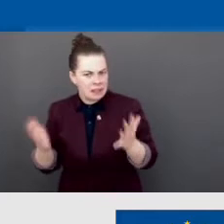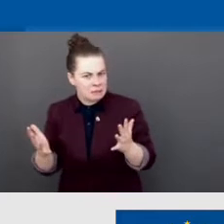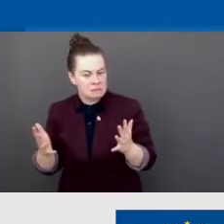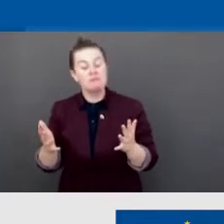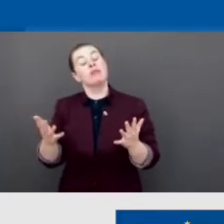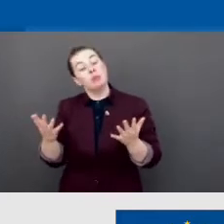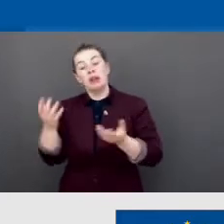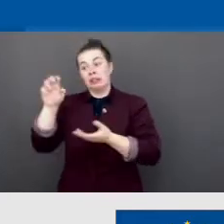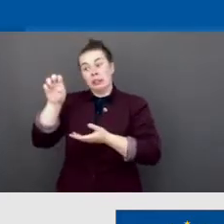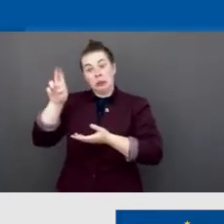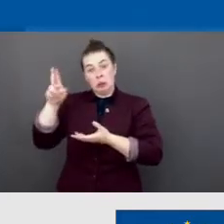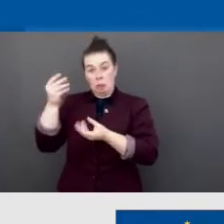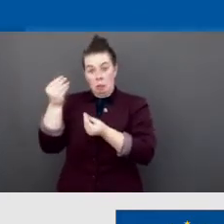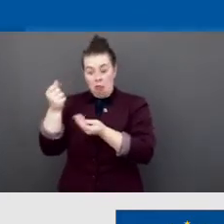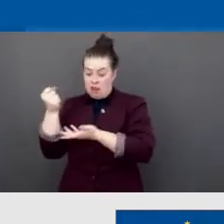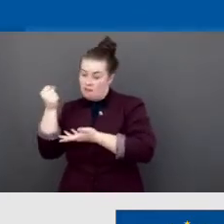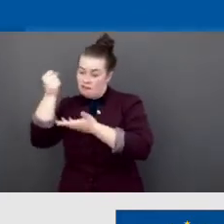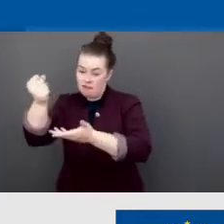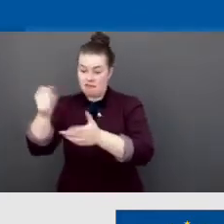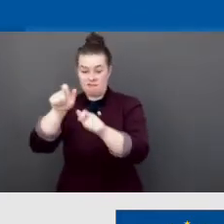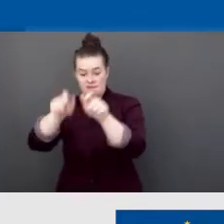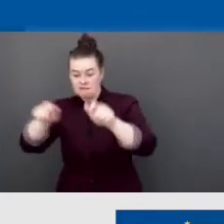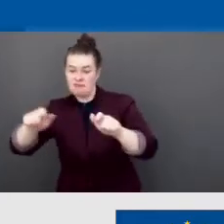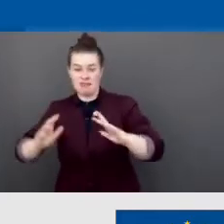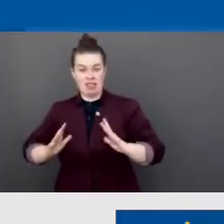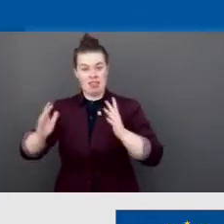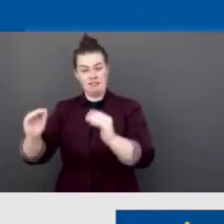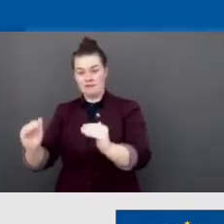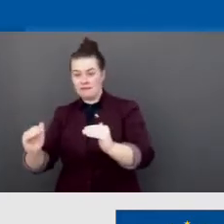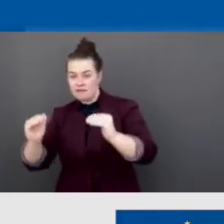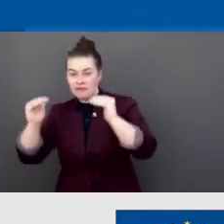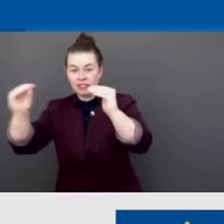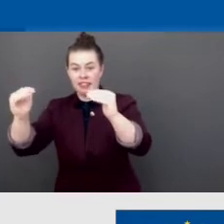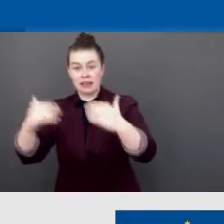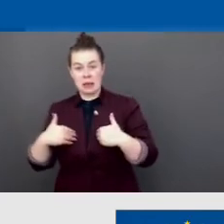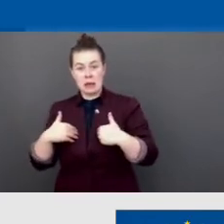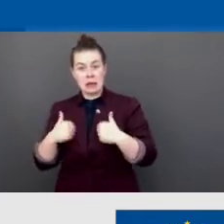improve well-being and quality of life for all European populations.